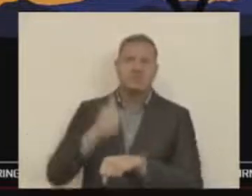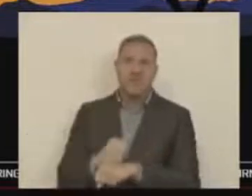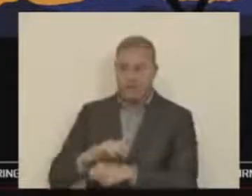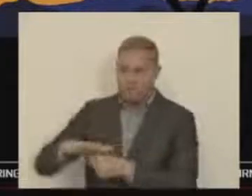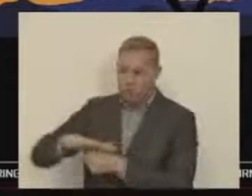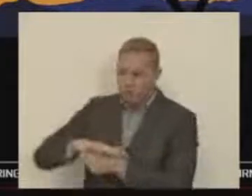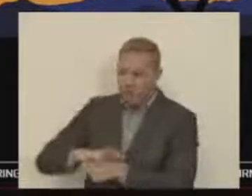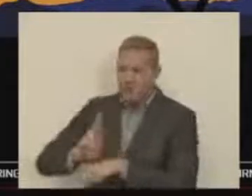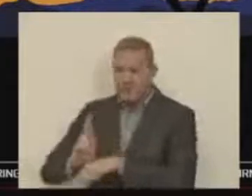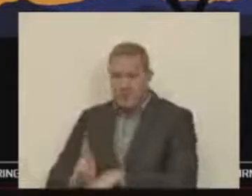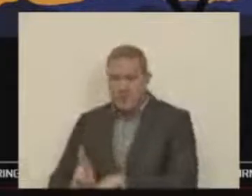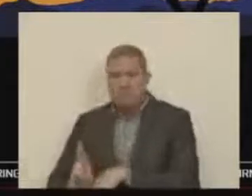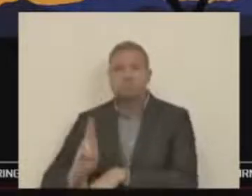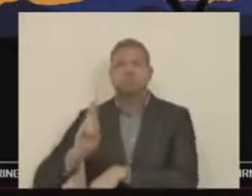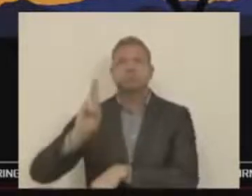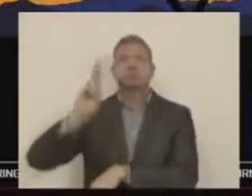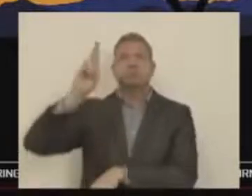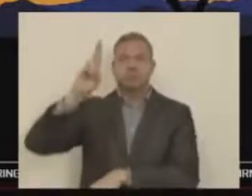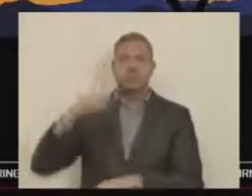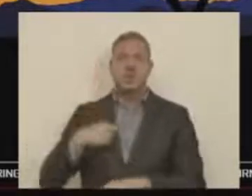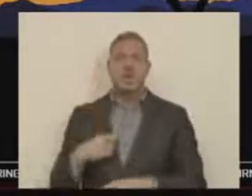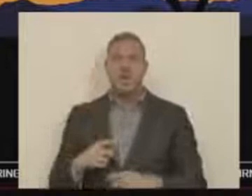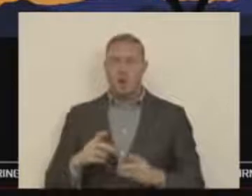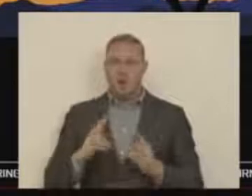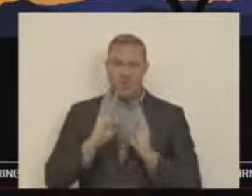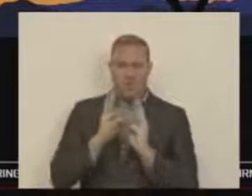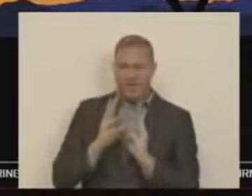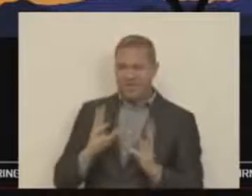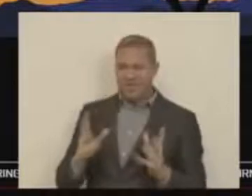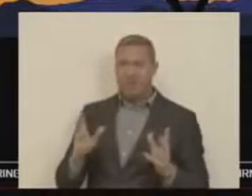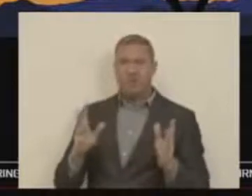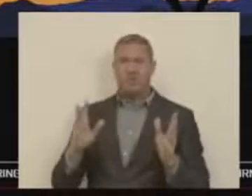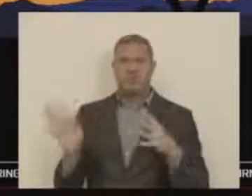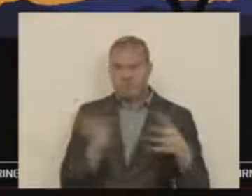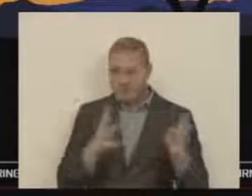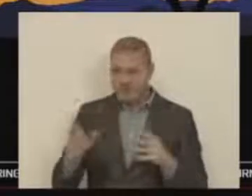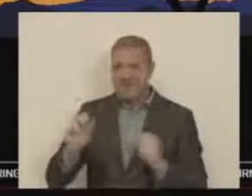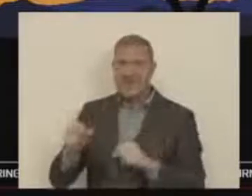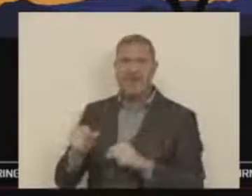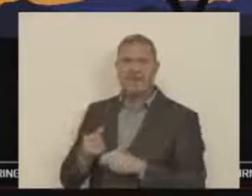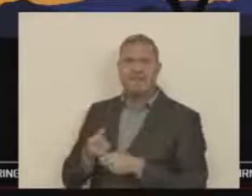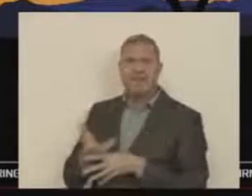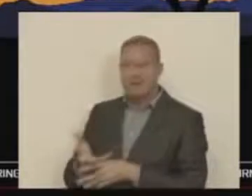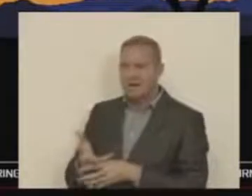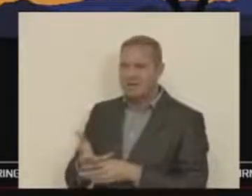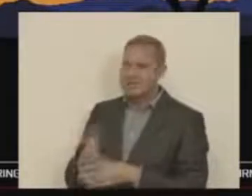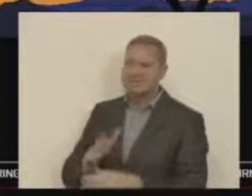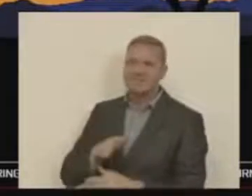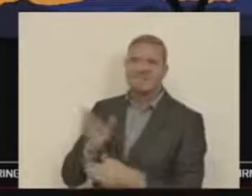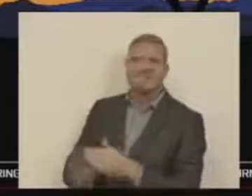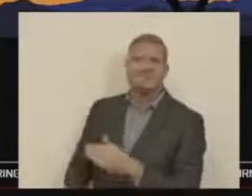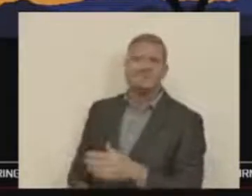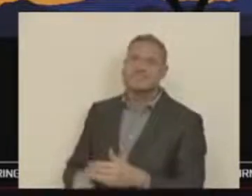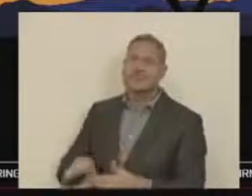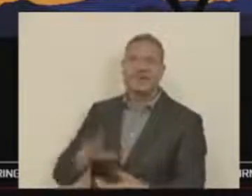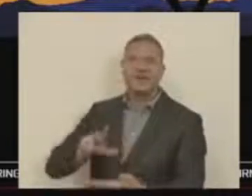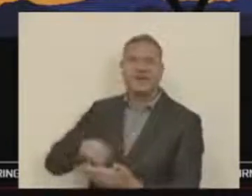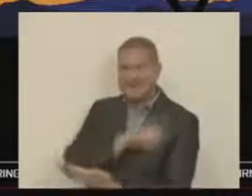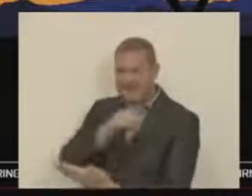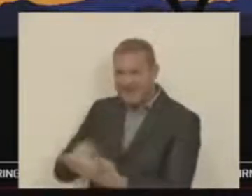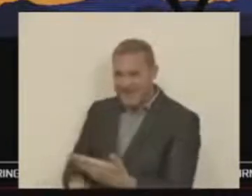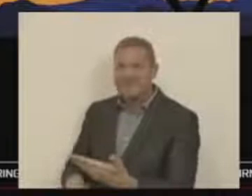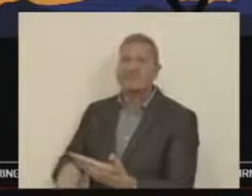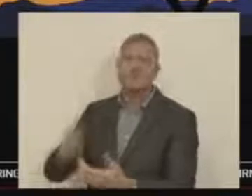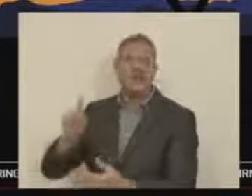location, allow us to deal with things like weather and other things that if you're at a fixed site, you have to deal with as part of the more